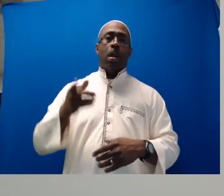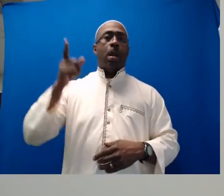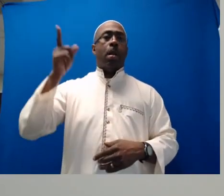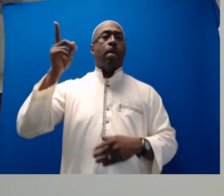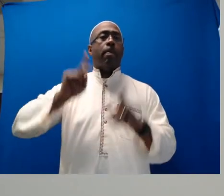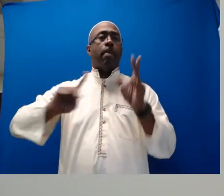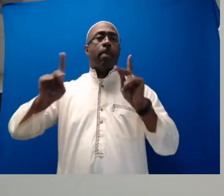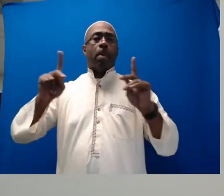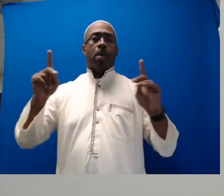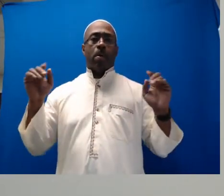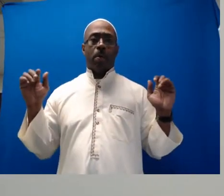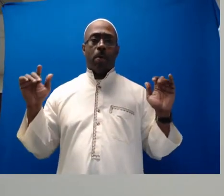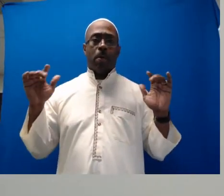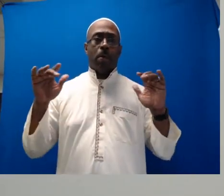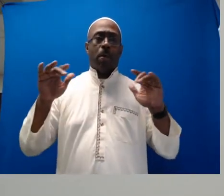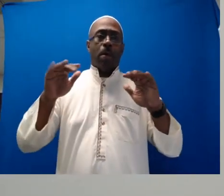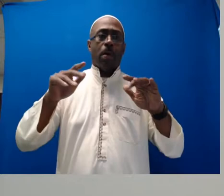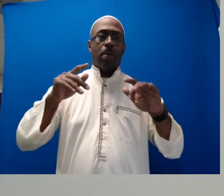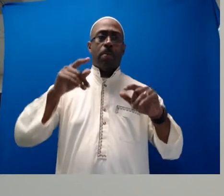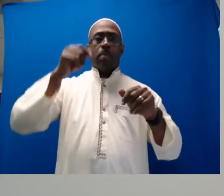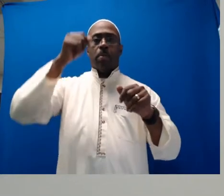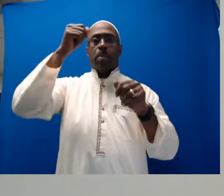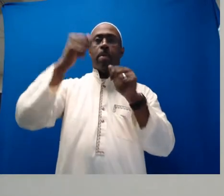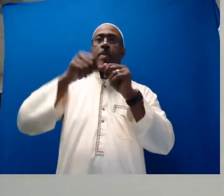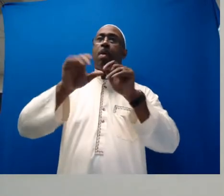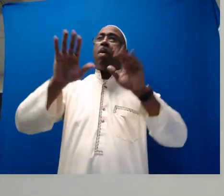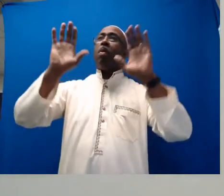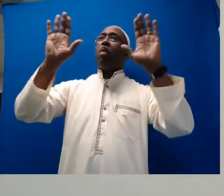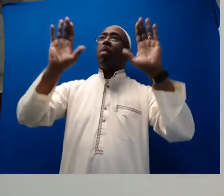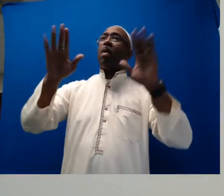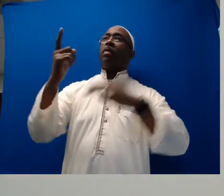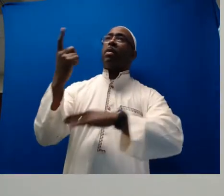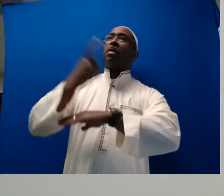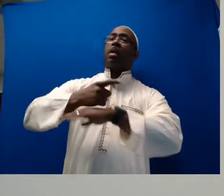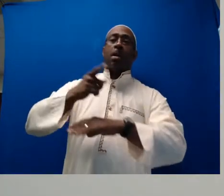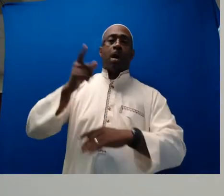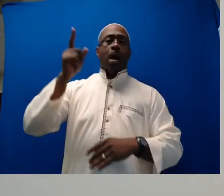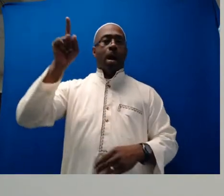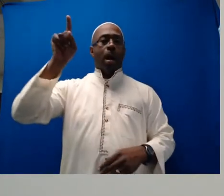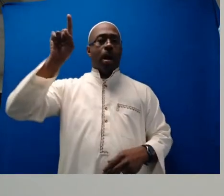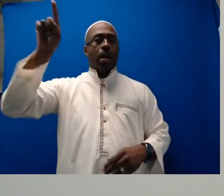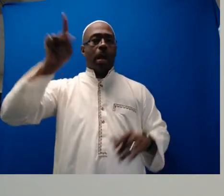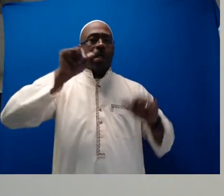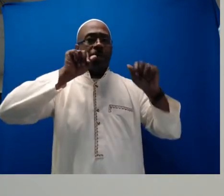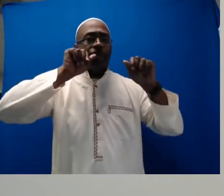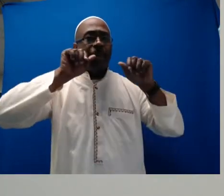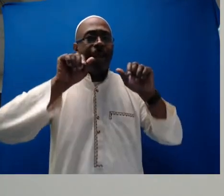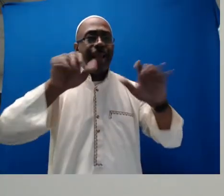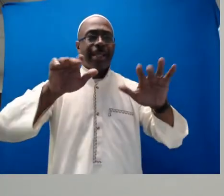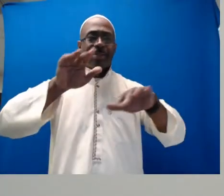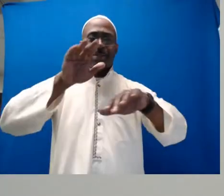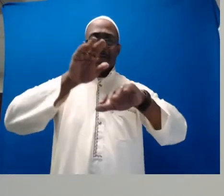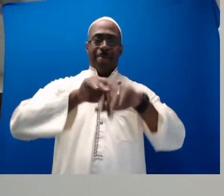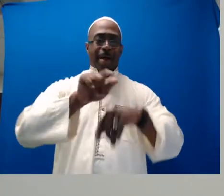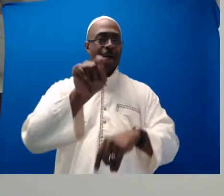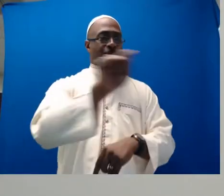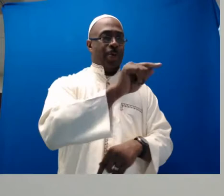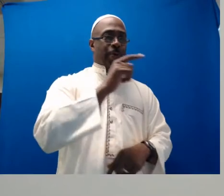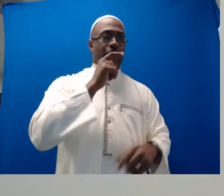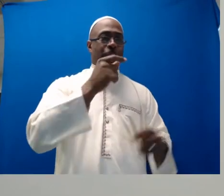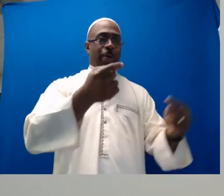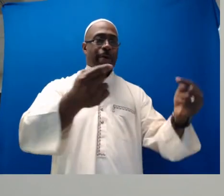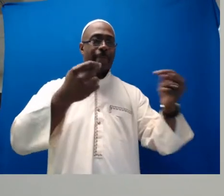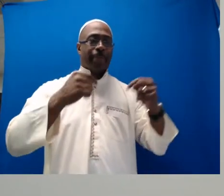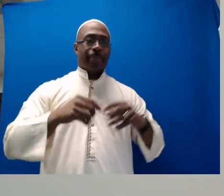aware of the greatness of this day, the virtues of this day, Allah's blessings upon them within this day, they